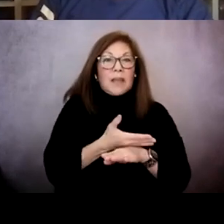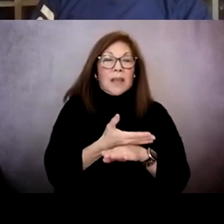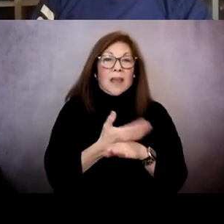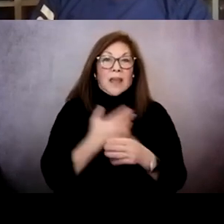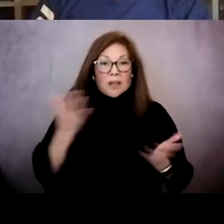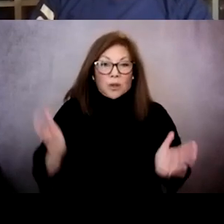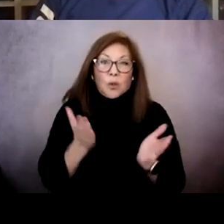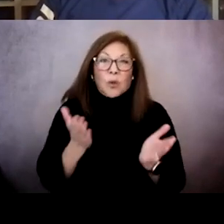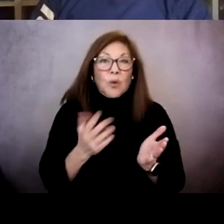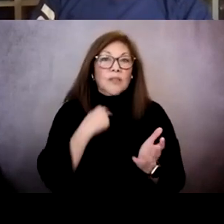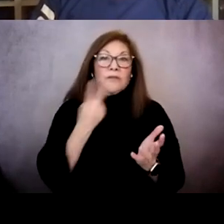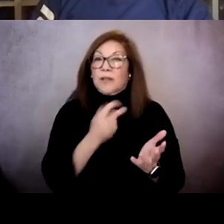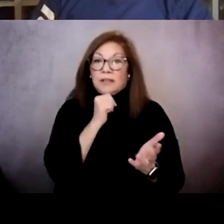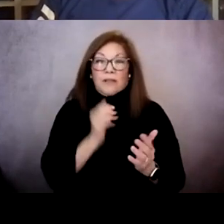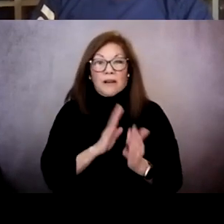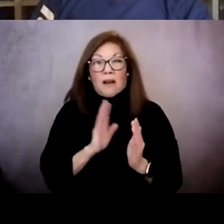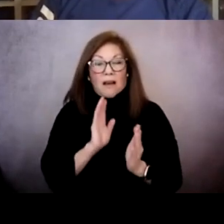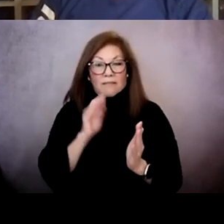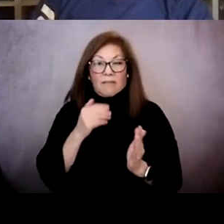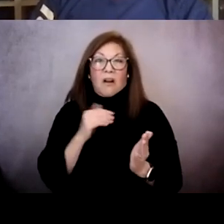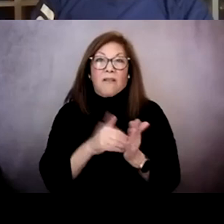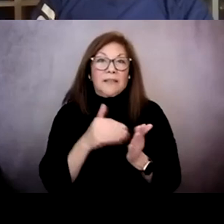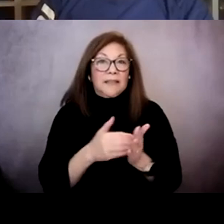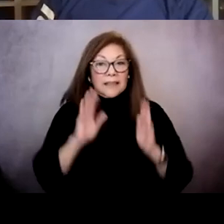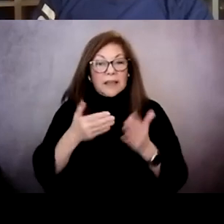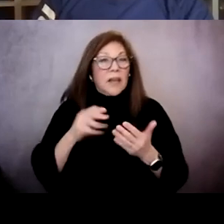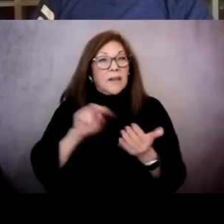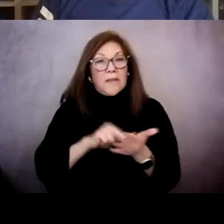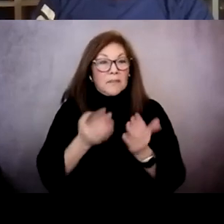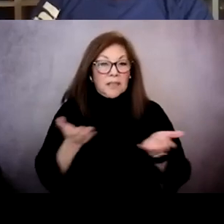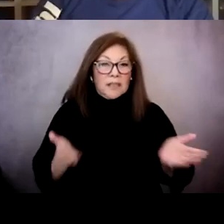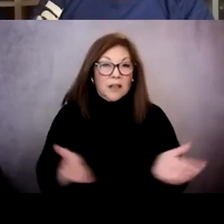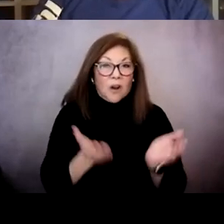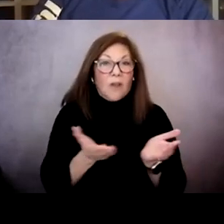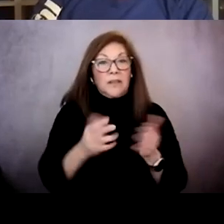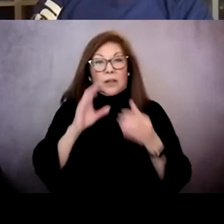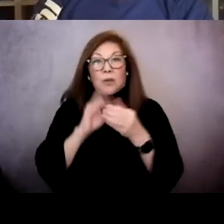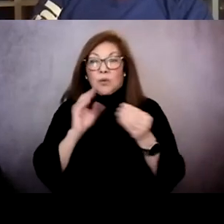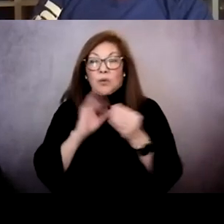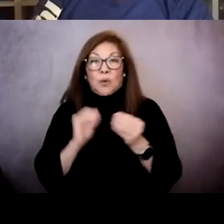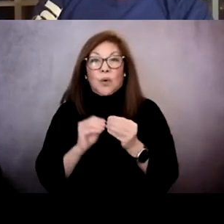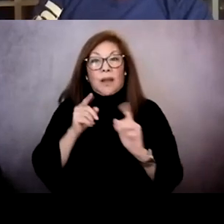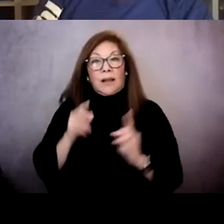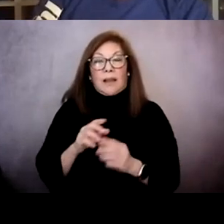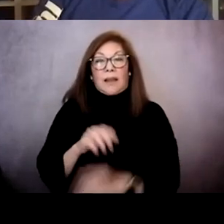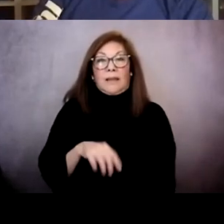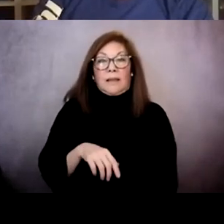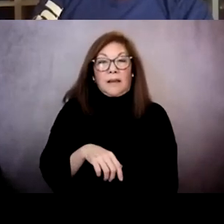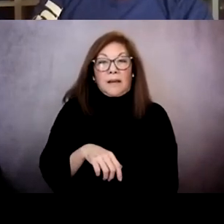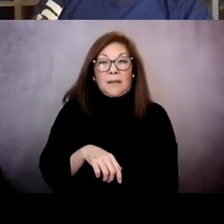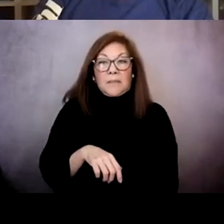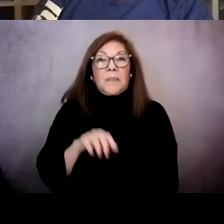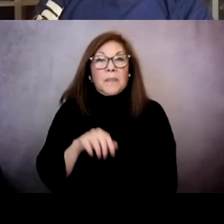the center of the table. And so if that means uplifting, like we did a story on the appropriation of Dalit music in